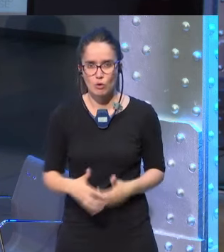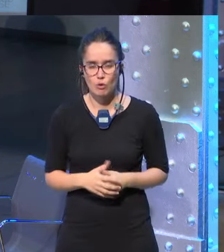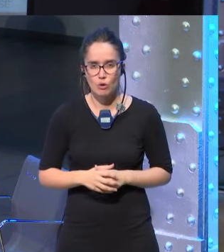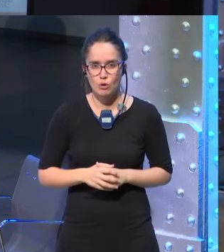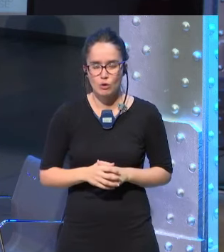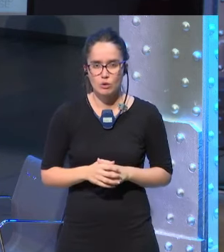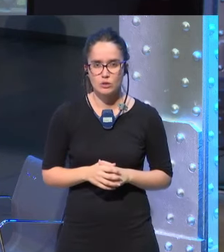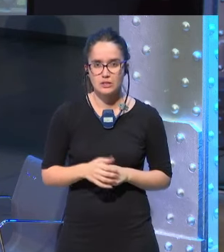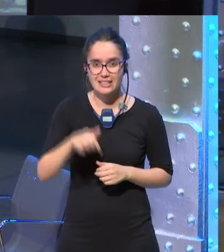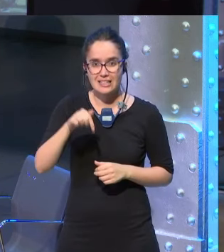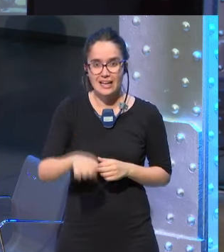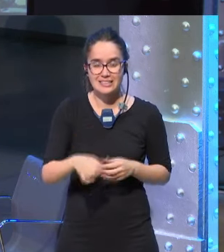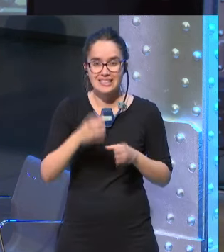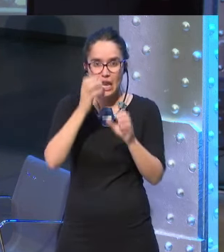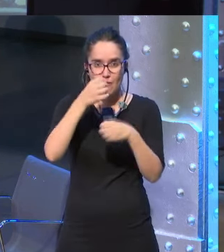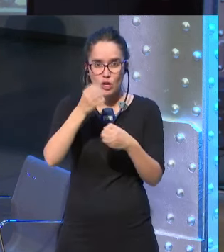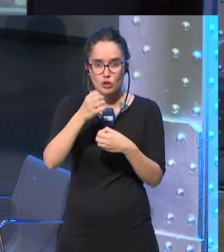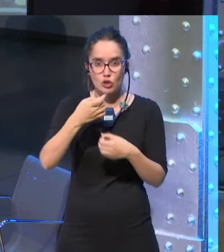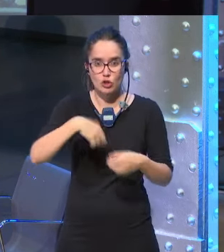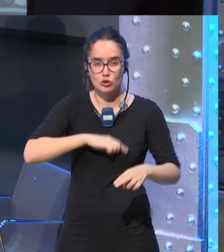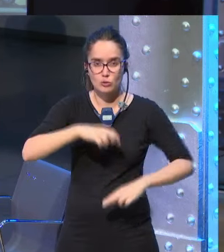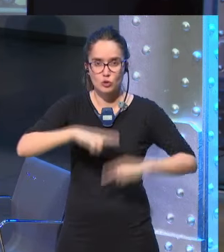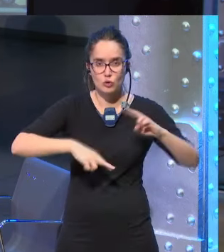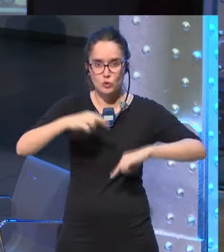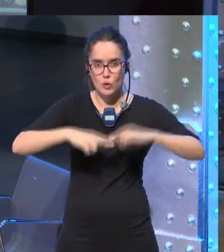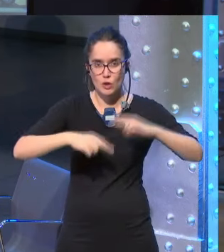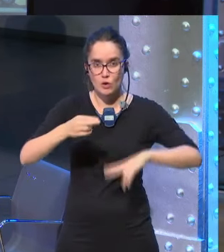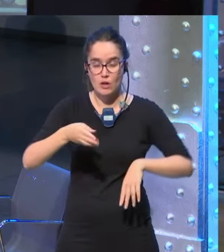that we built it in. You've seen it before, the Robotic Fabrication Laboratory.